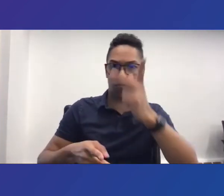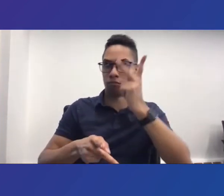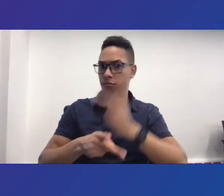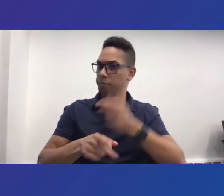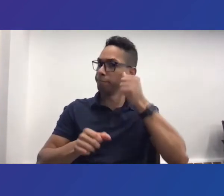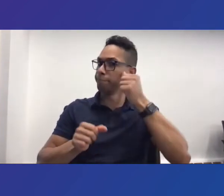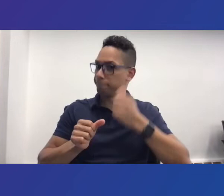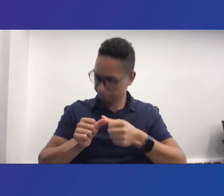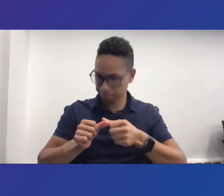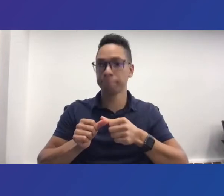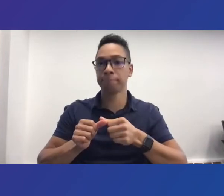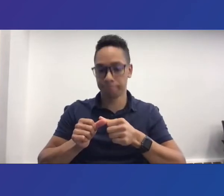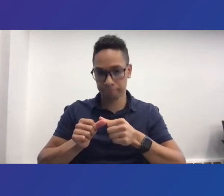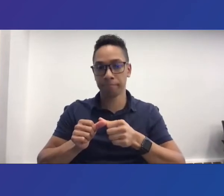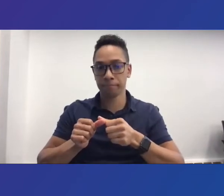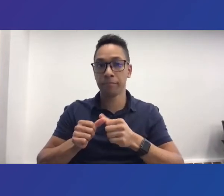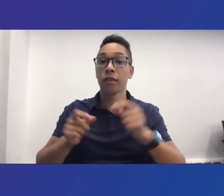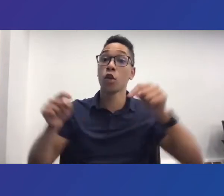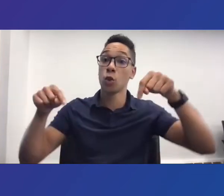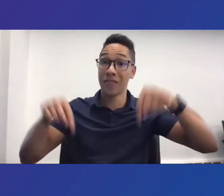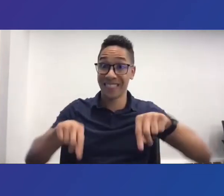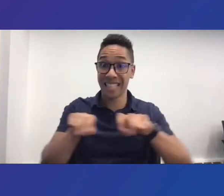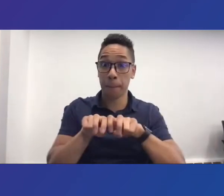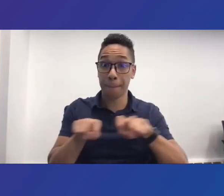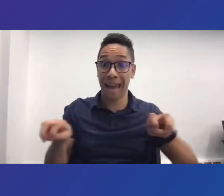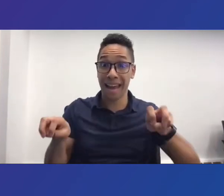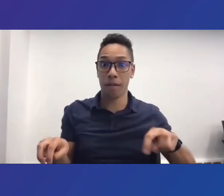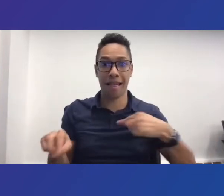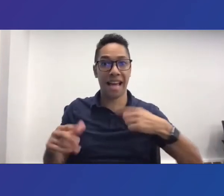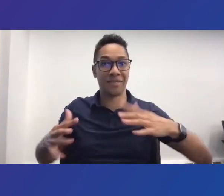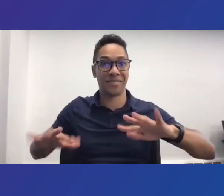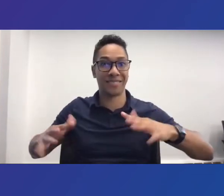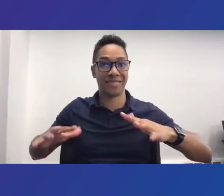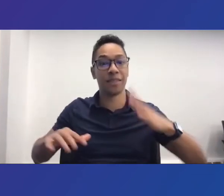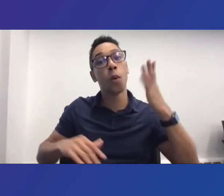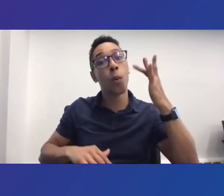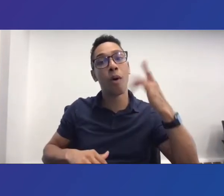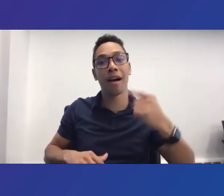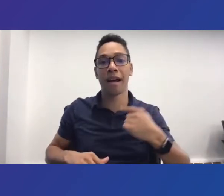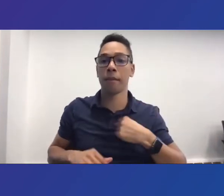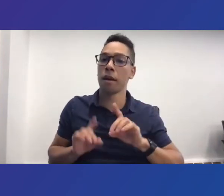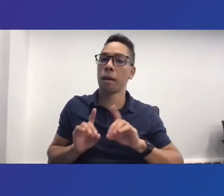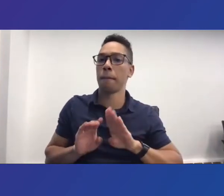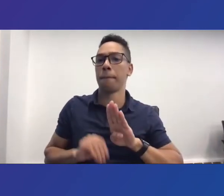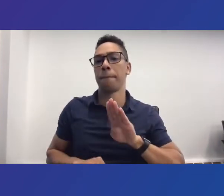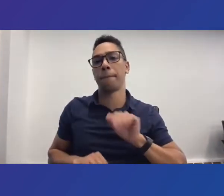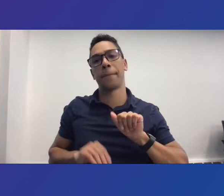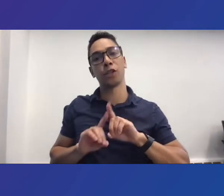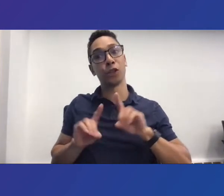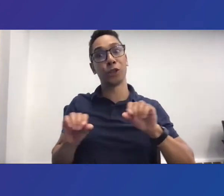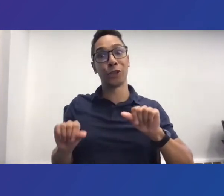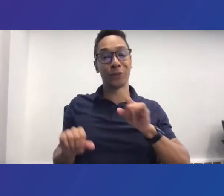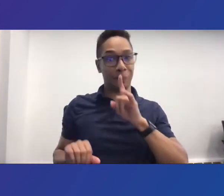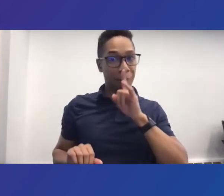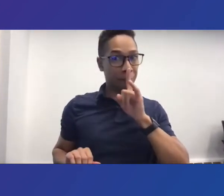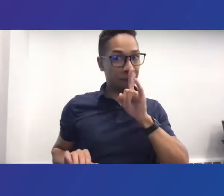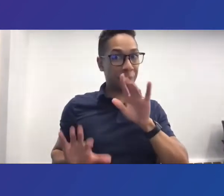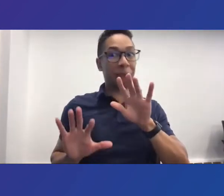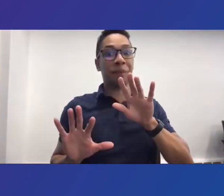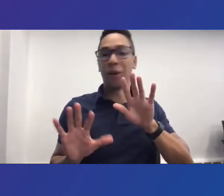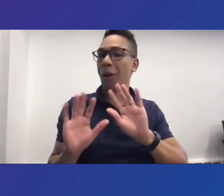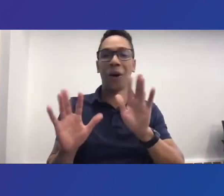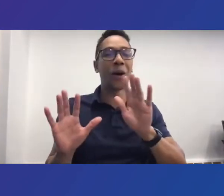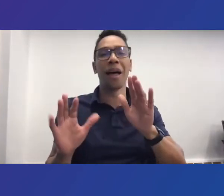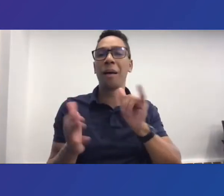And when I came to this panel, I was a little nervous because I'm a bachelor degree, but that's where I decided. But